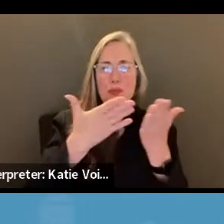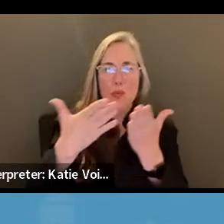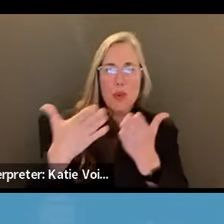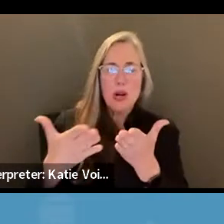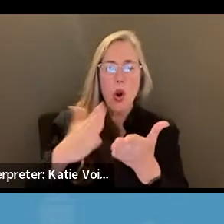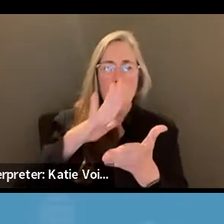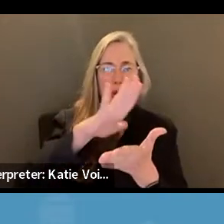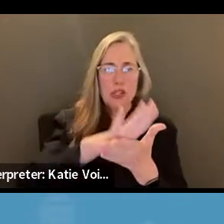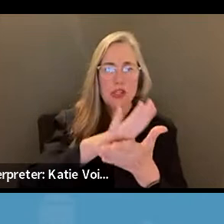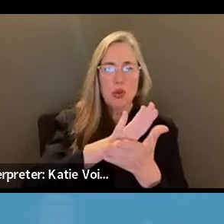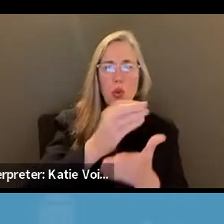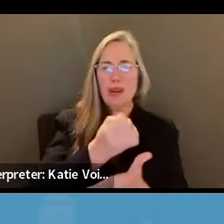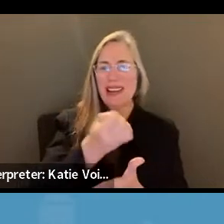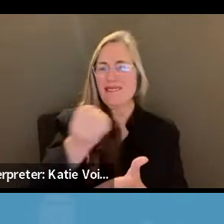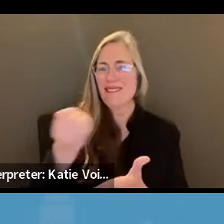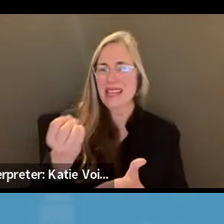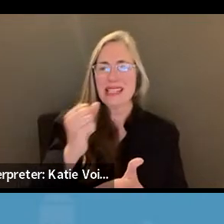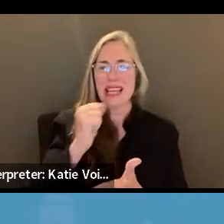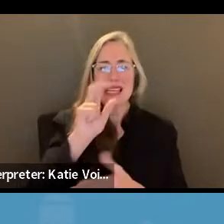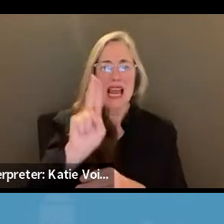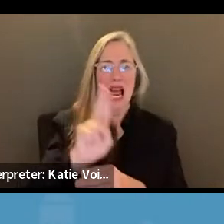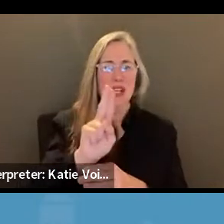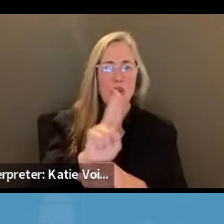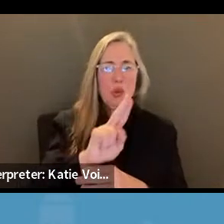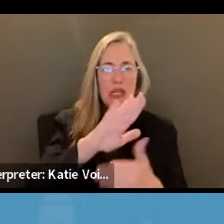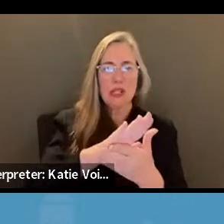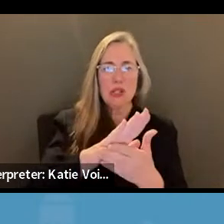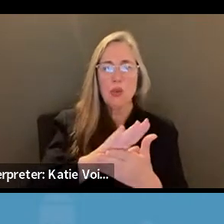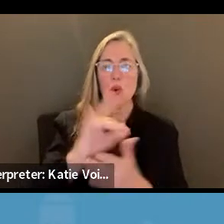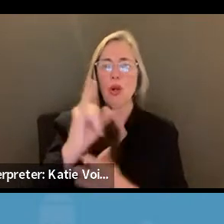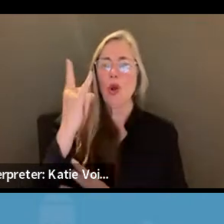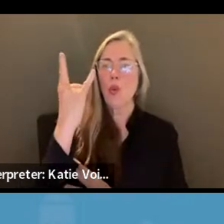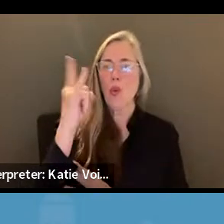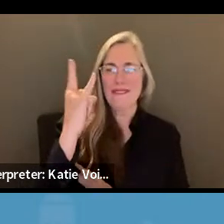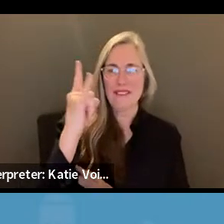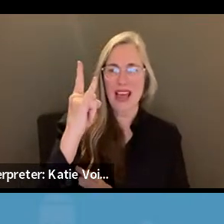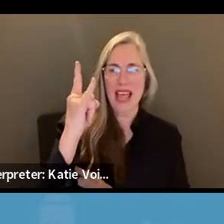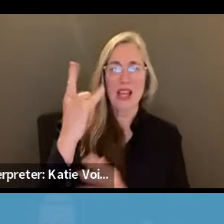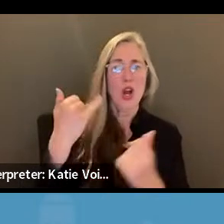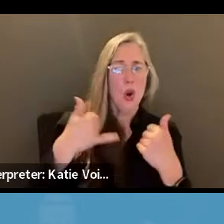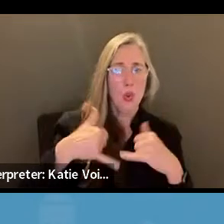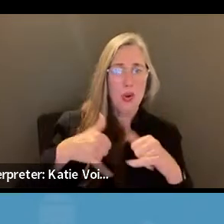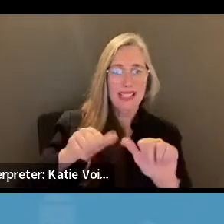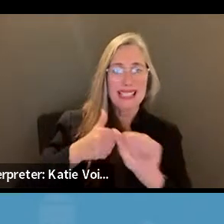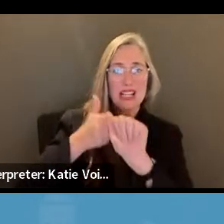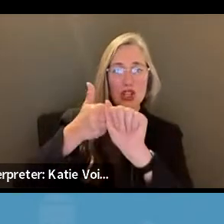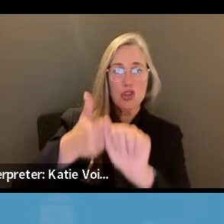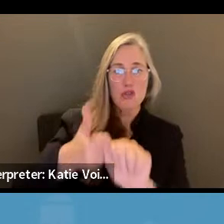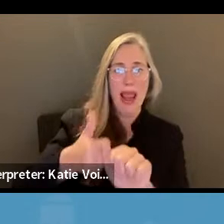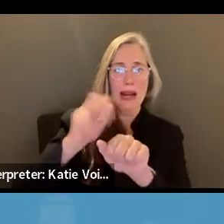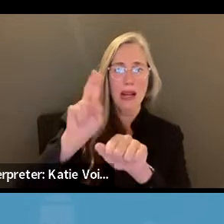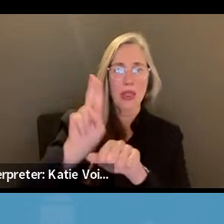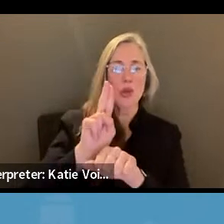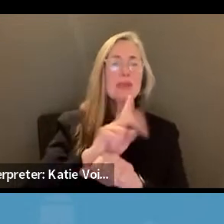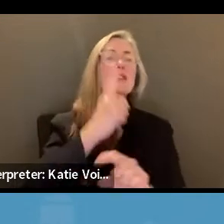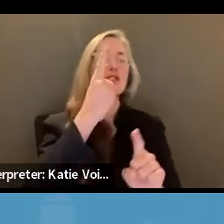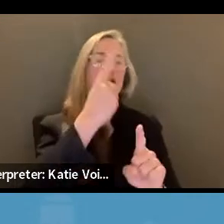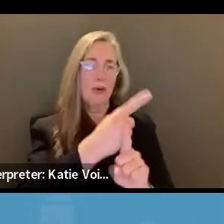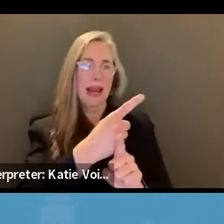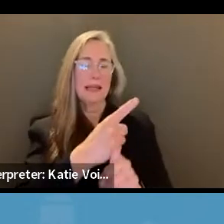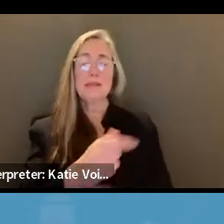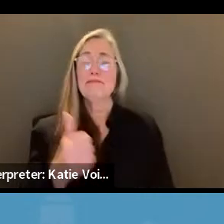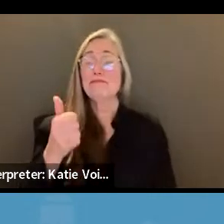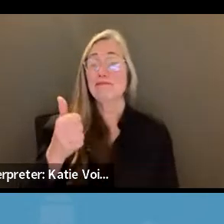and they're no longer using the Wi-Fi at school, still continues to track usage, correct? That is correct.